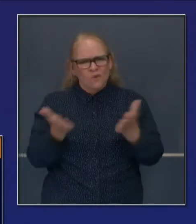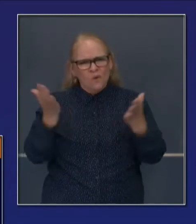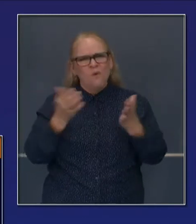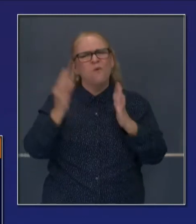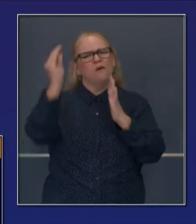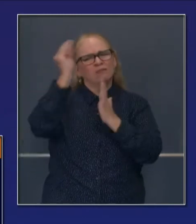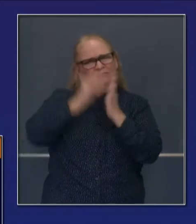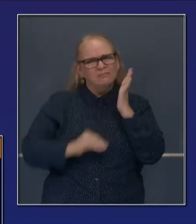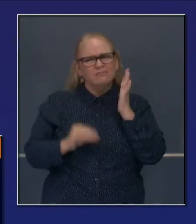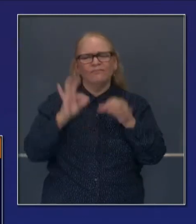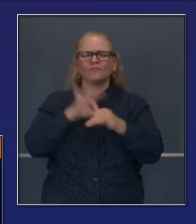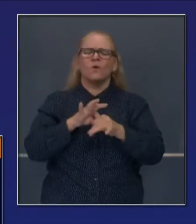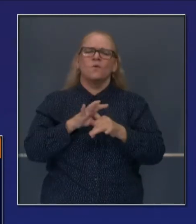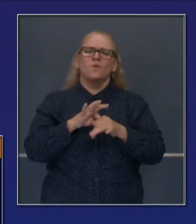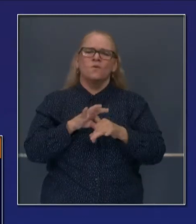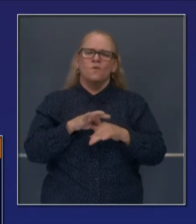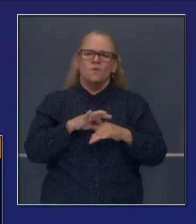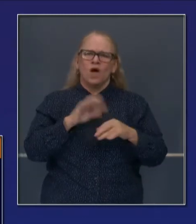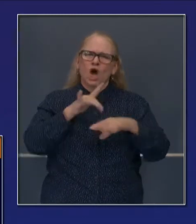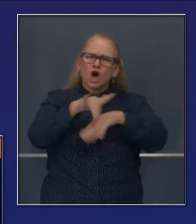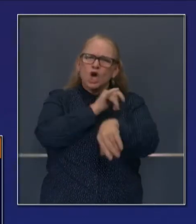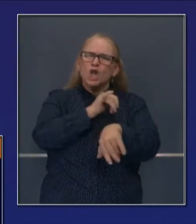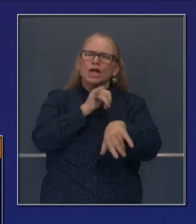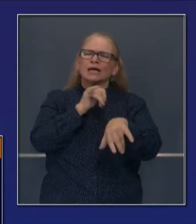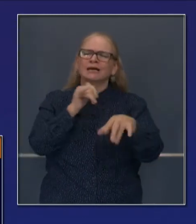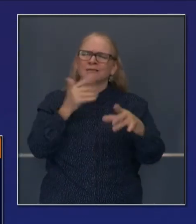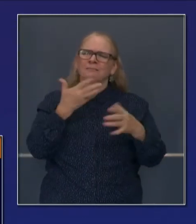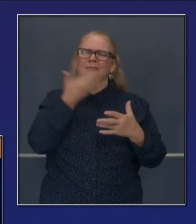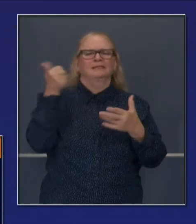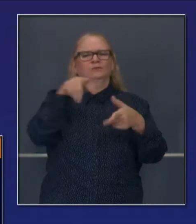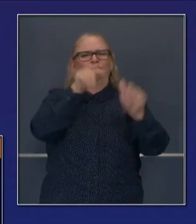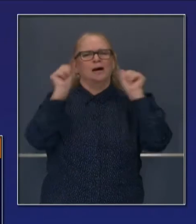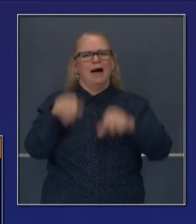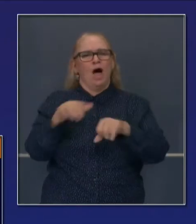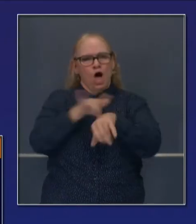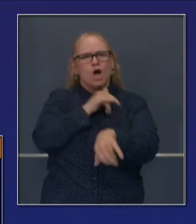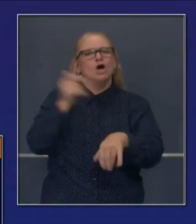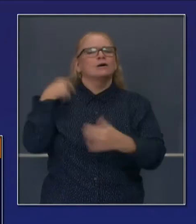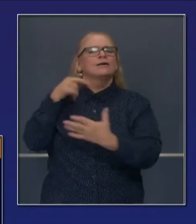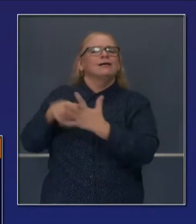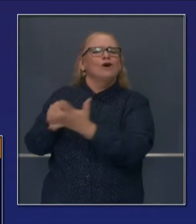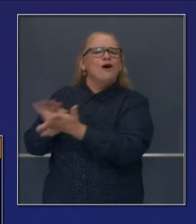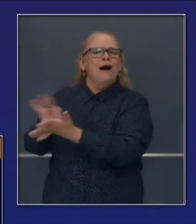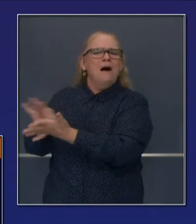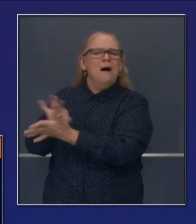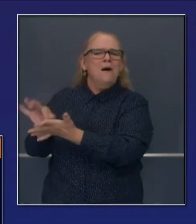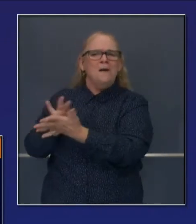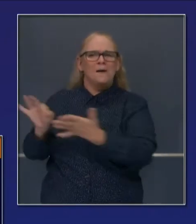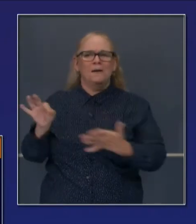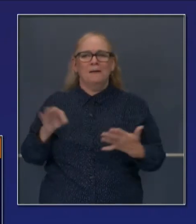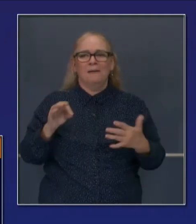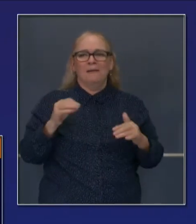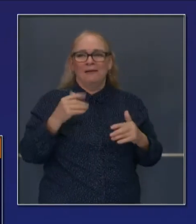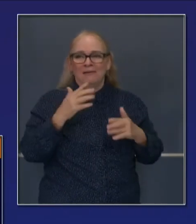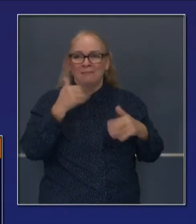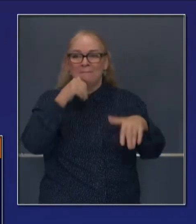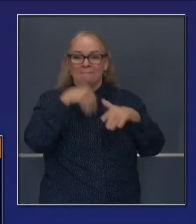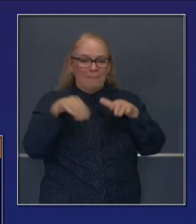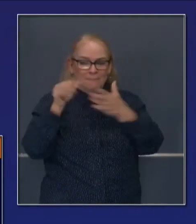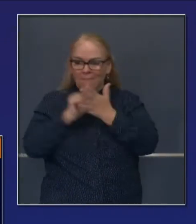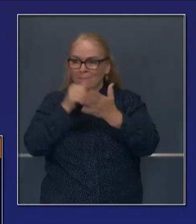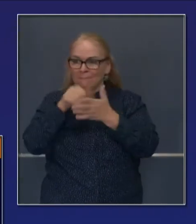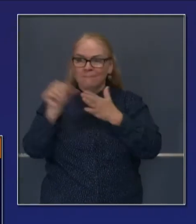so early to the extent possible. This unprecedented number of mail-in ballots will require an unprecedented